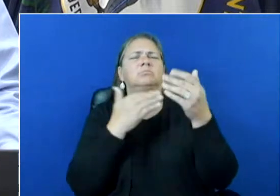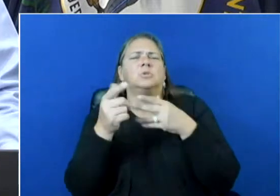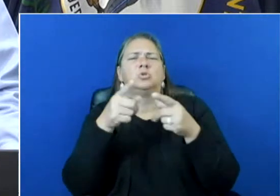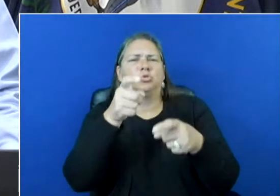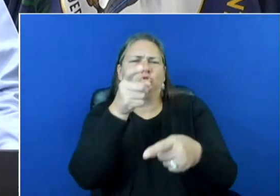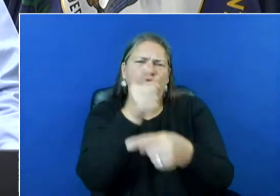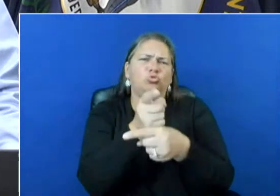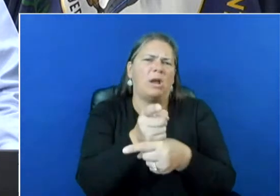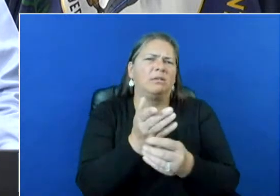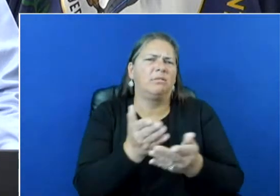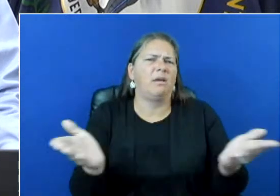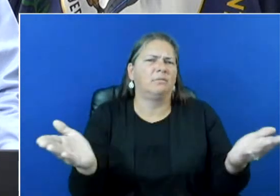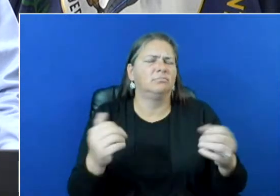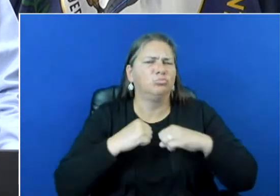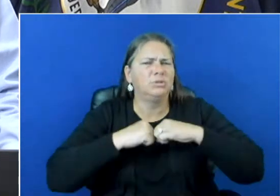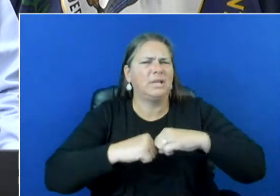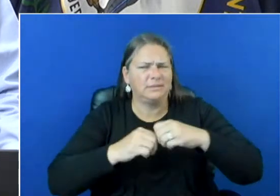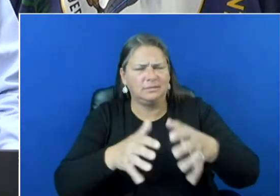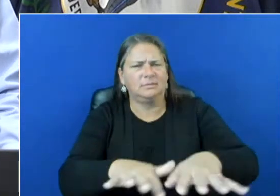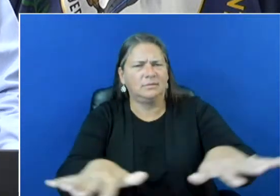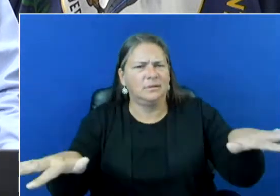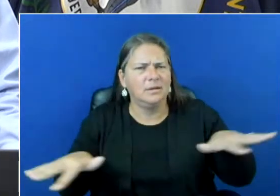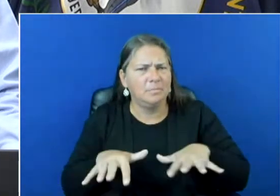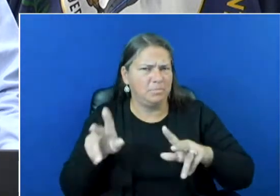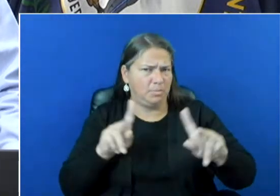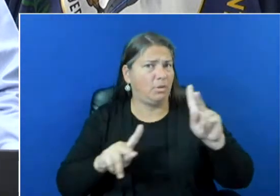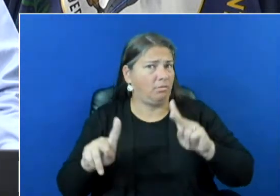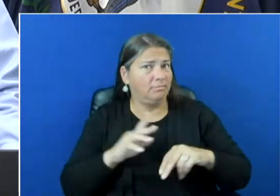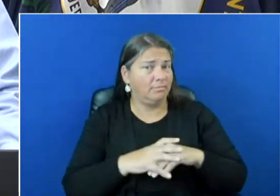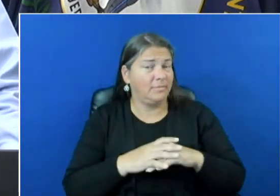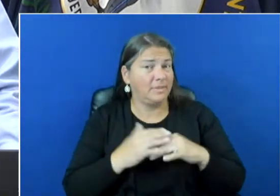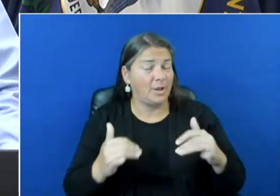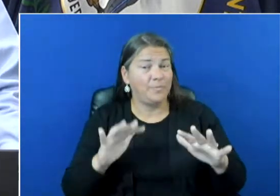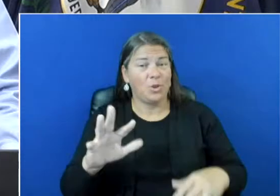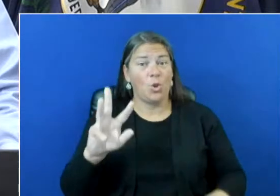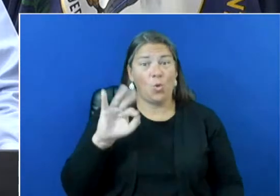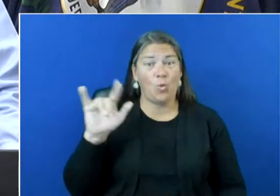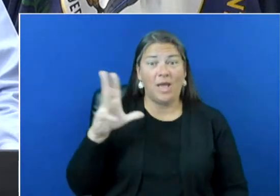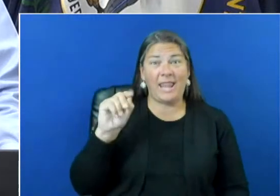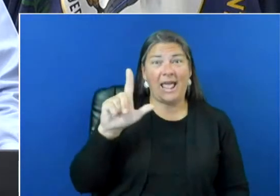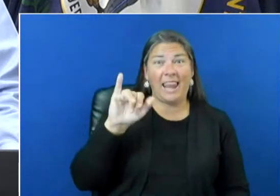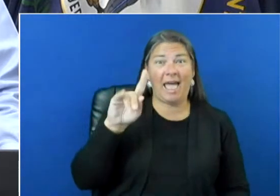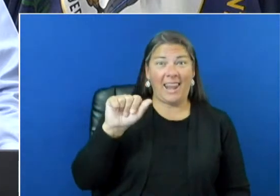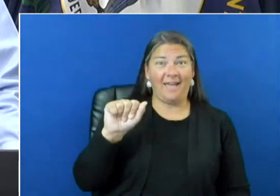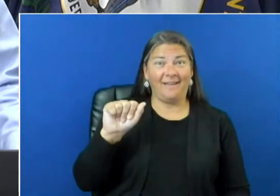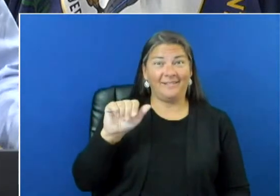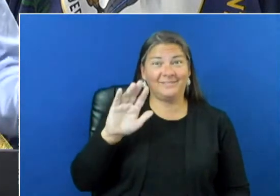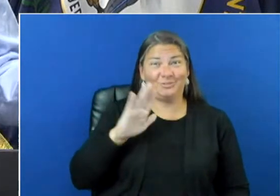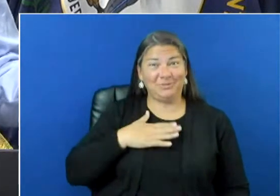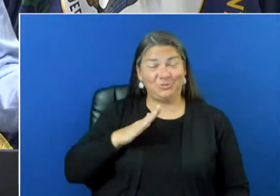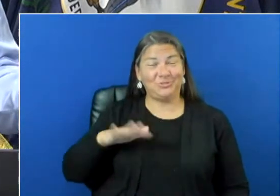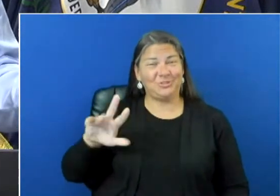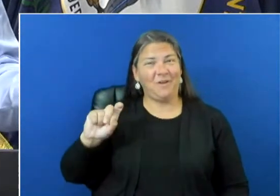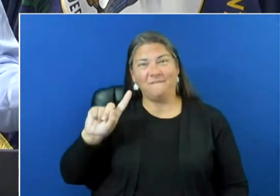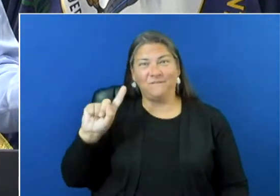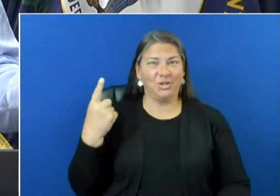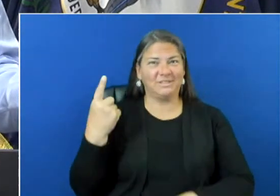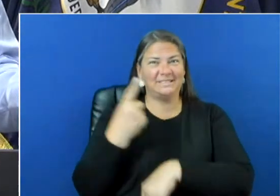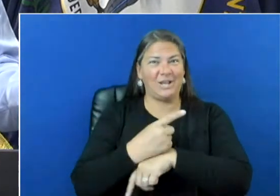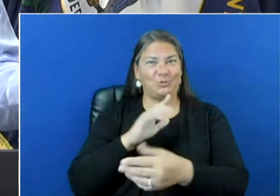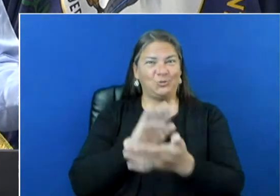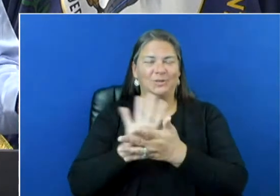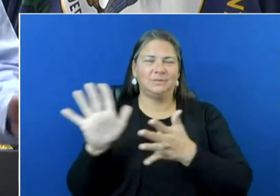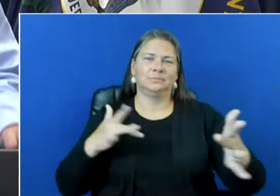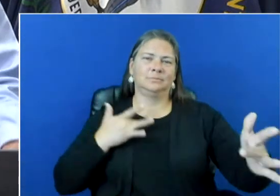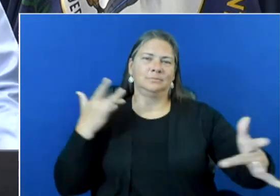and protect our people. I will say today was Will and Lila's first day of school. They were excited to go, and